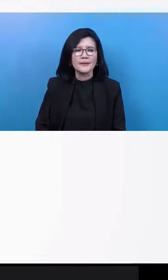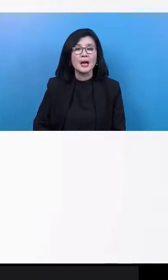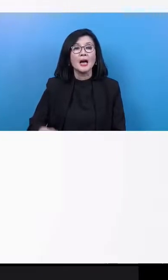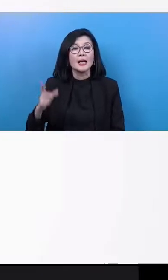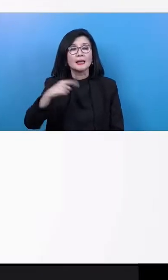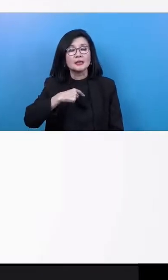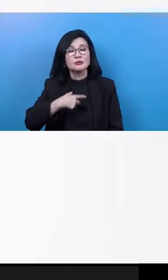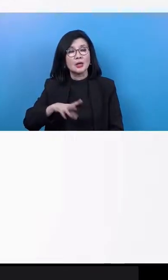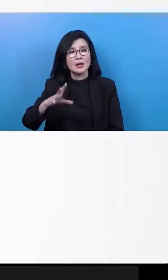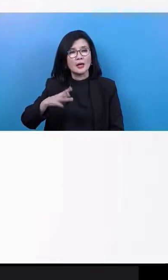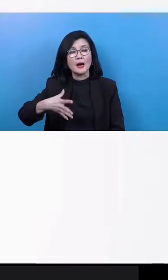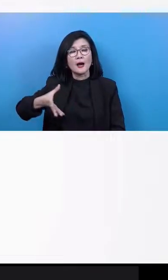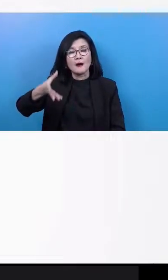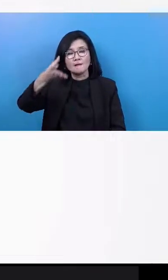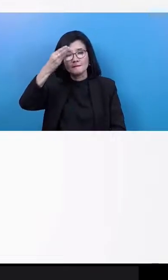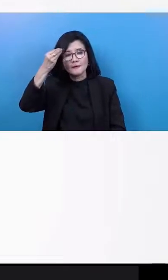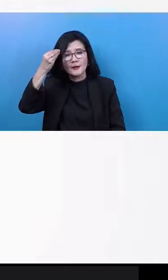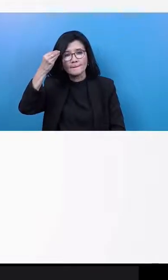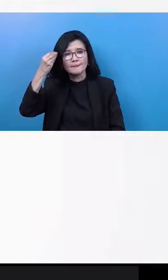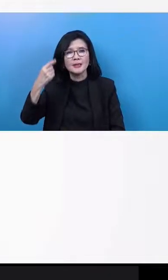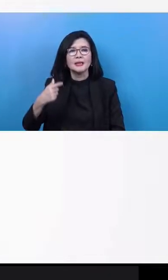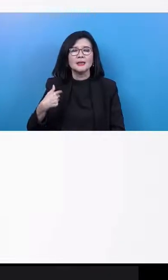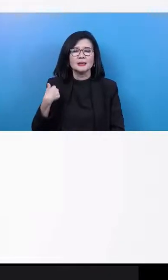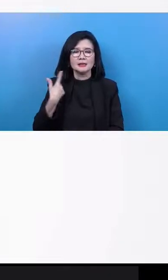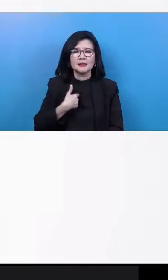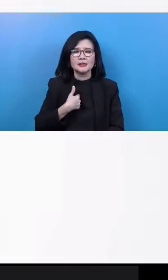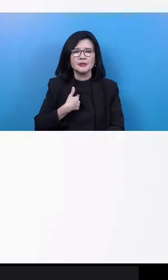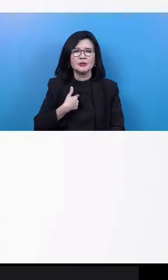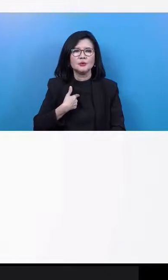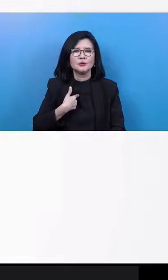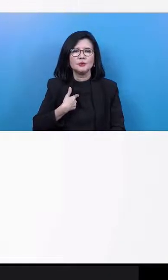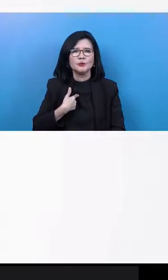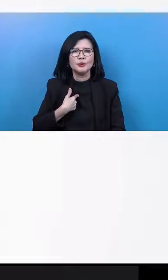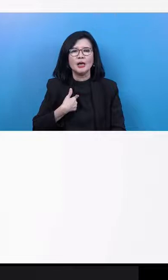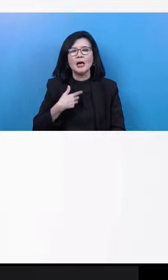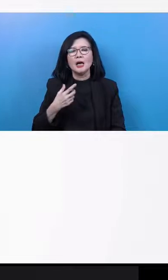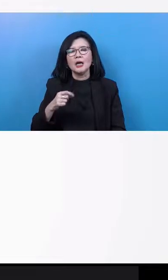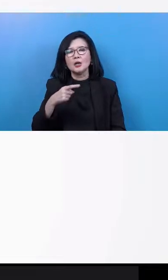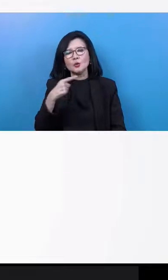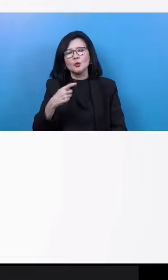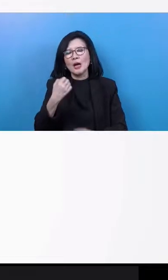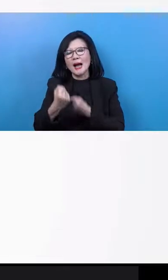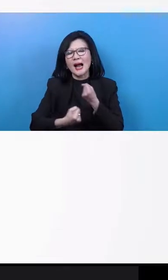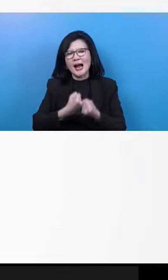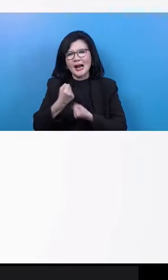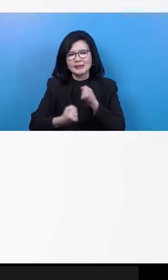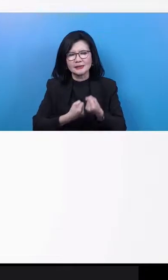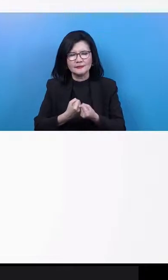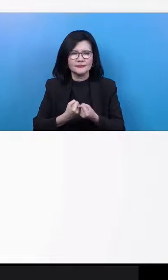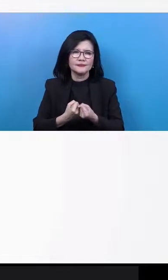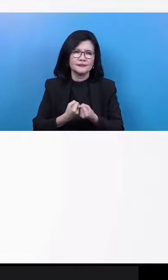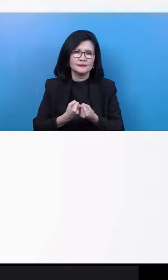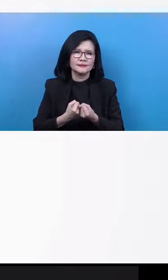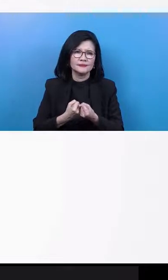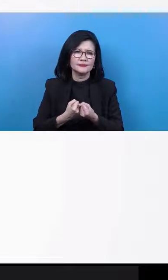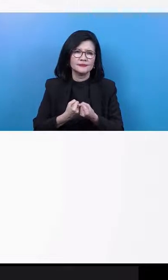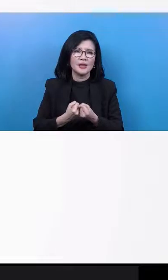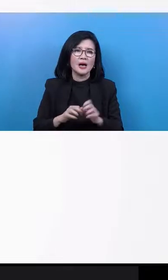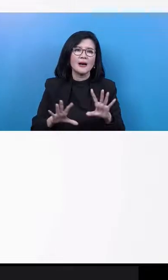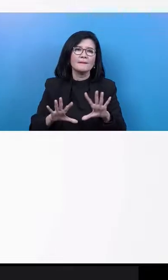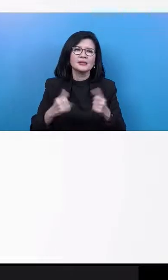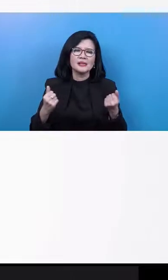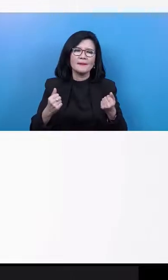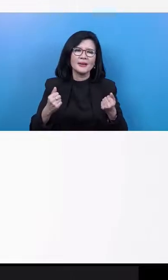reactive to a disaster, and we never prepared well enough. So that's one of the key messages I hear from